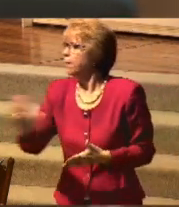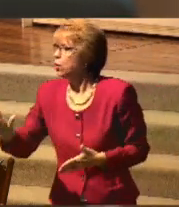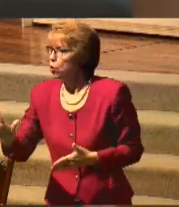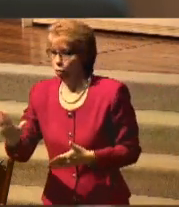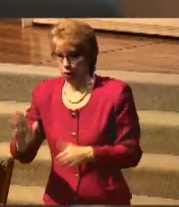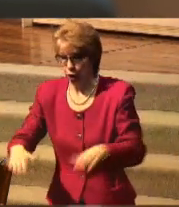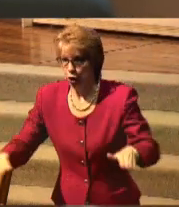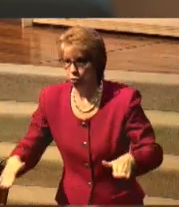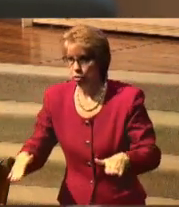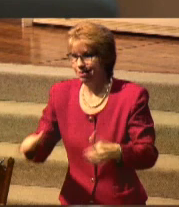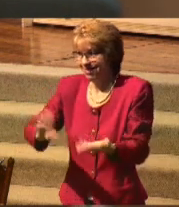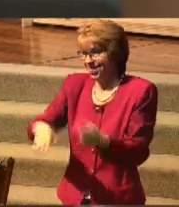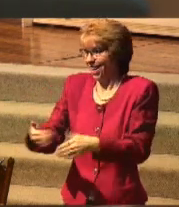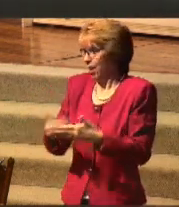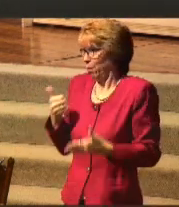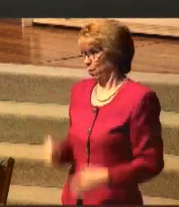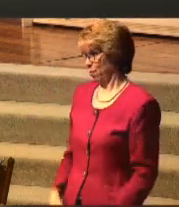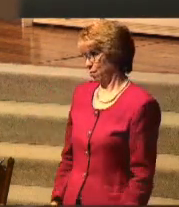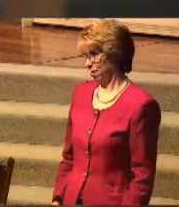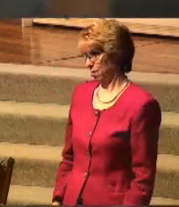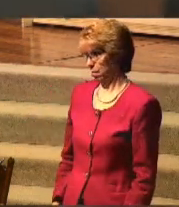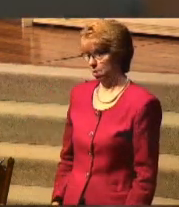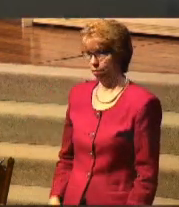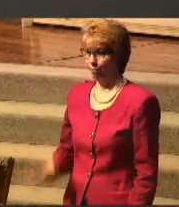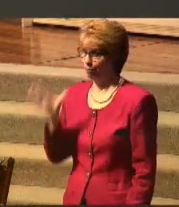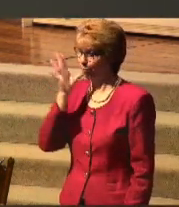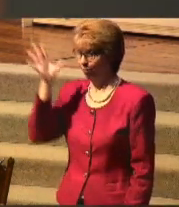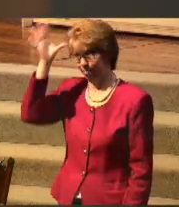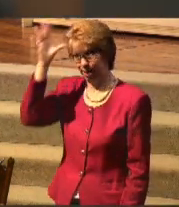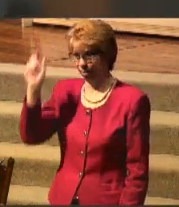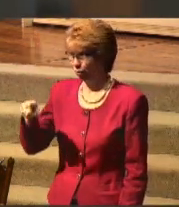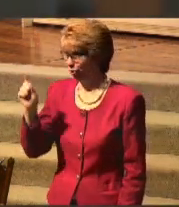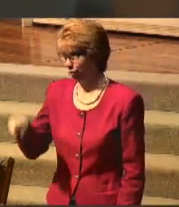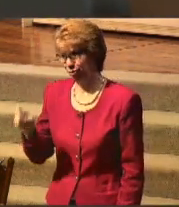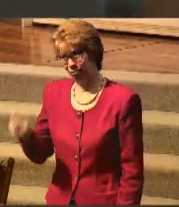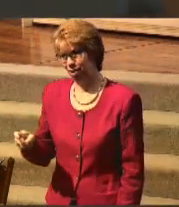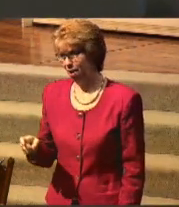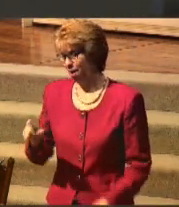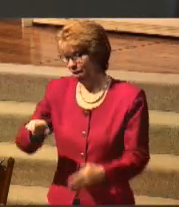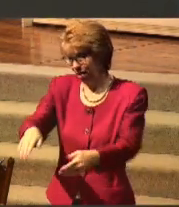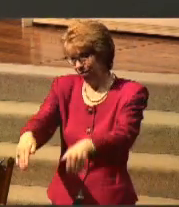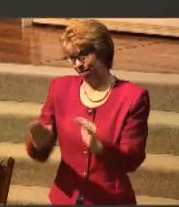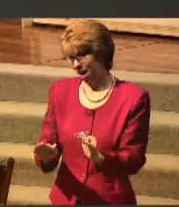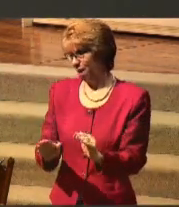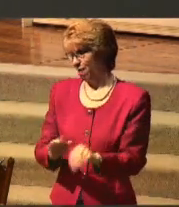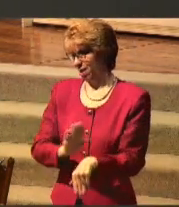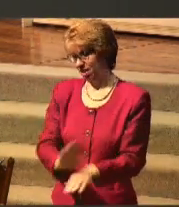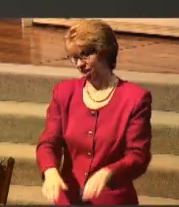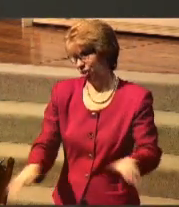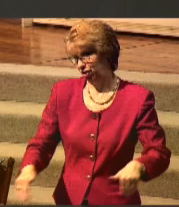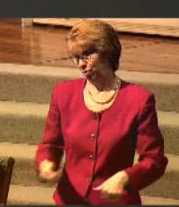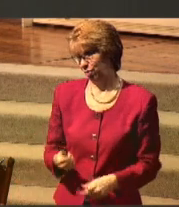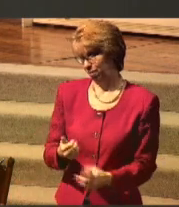of you. Parents should not have to bury their children, but it happens.